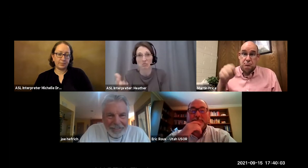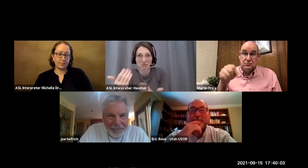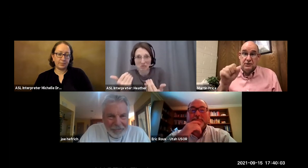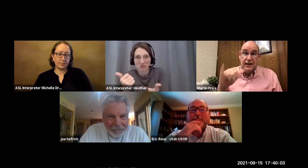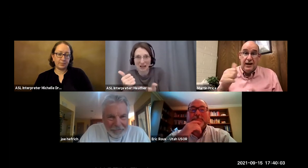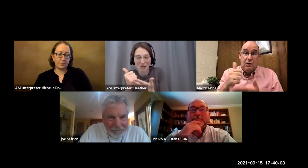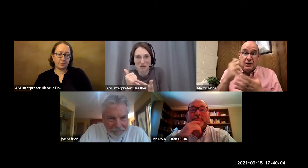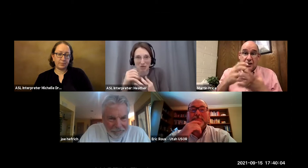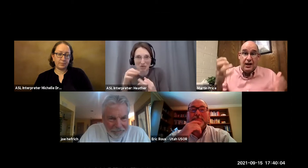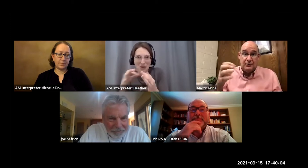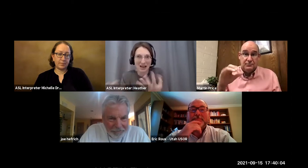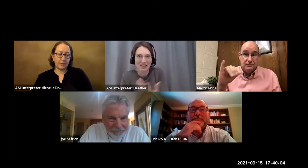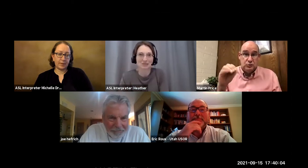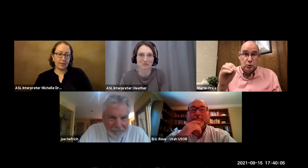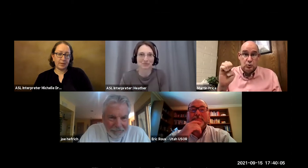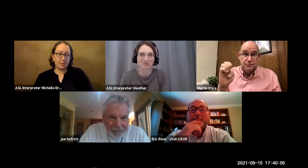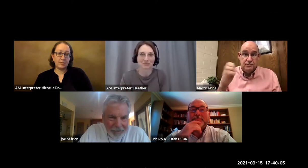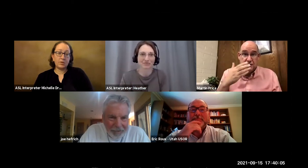there.